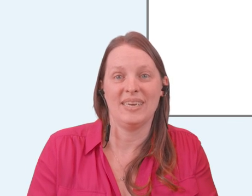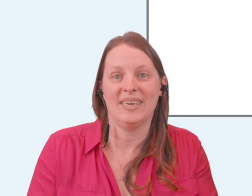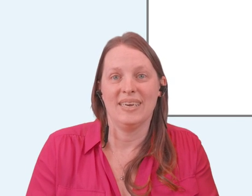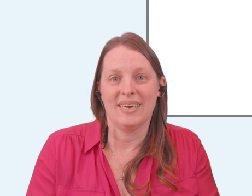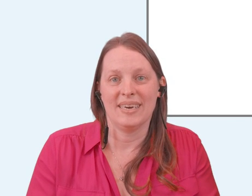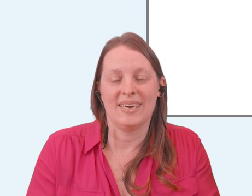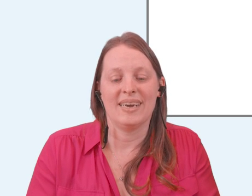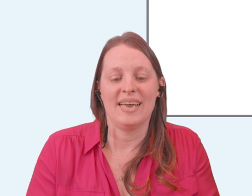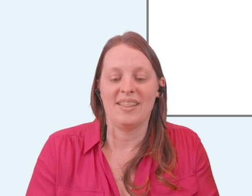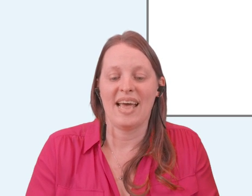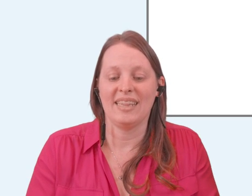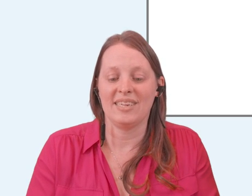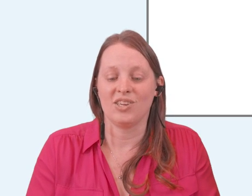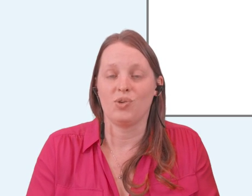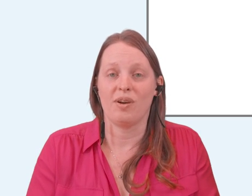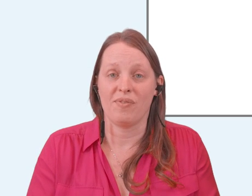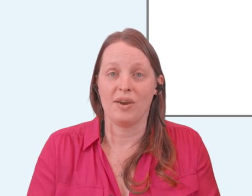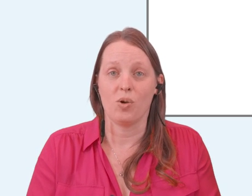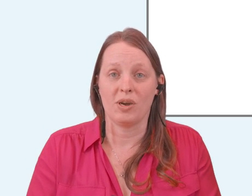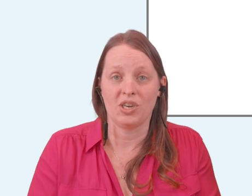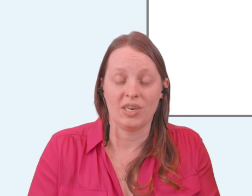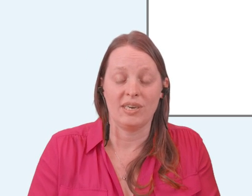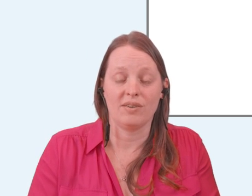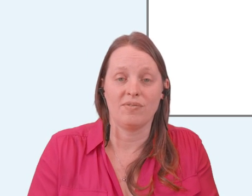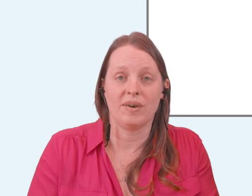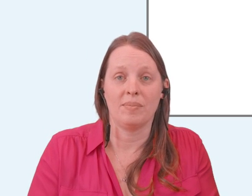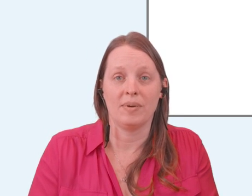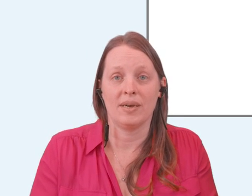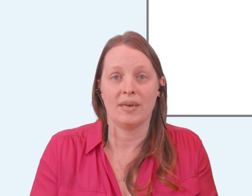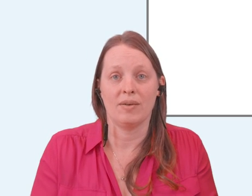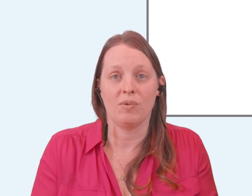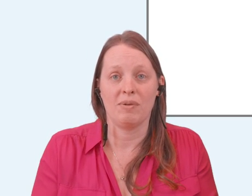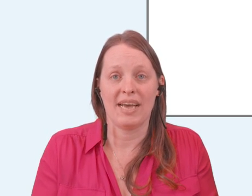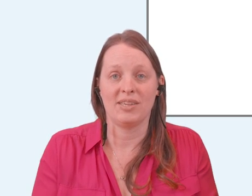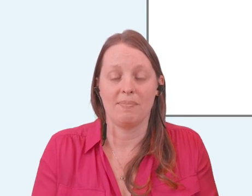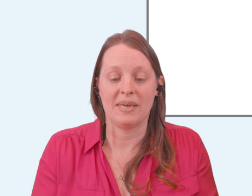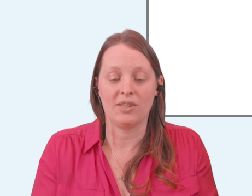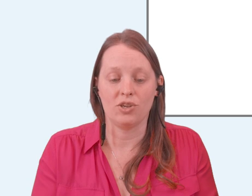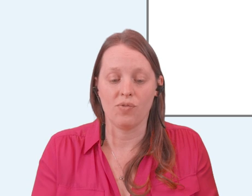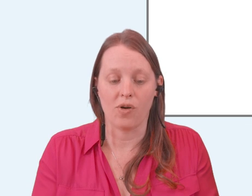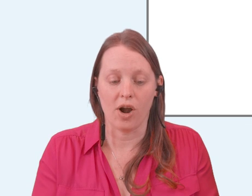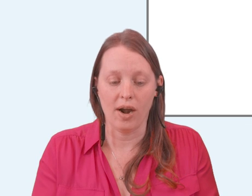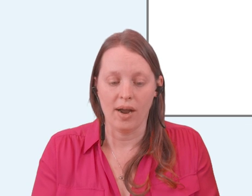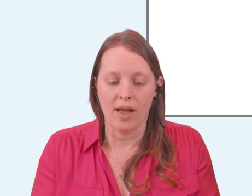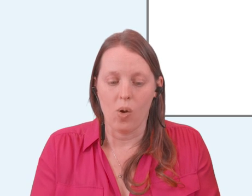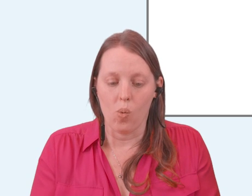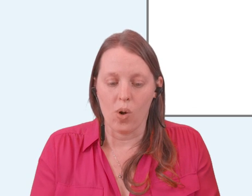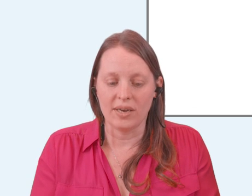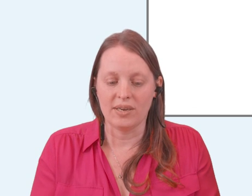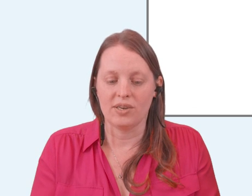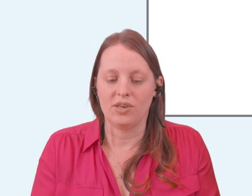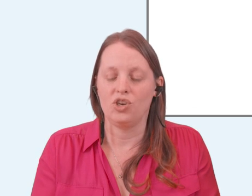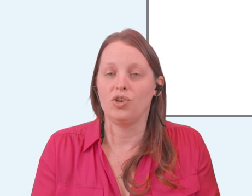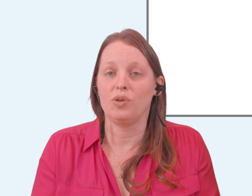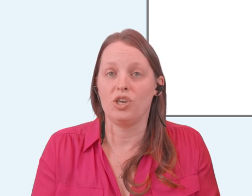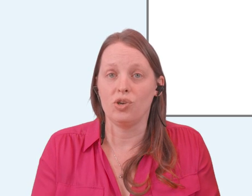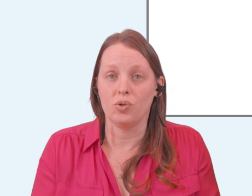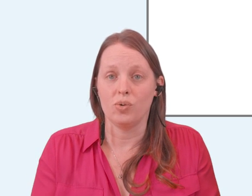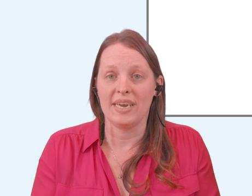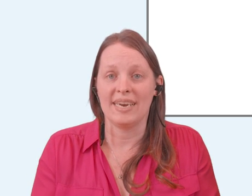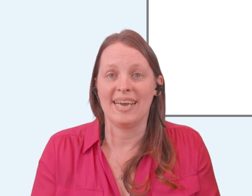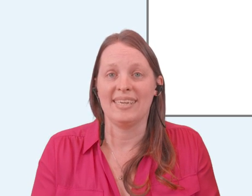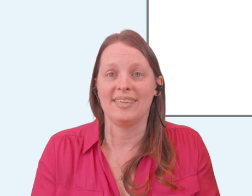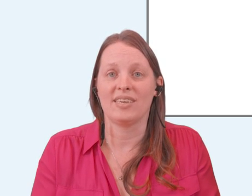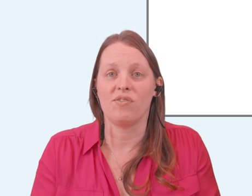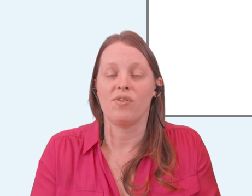agreed. And then that leads us to our final question here from what we had submitted so far. What should we